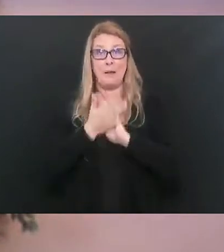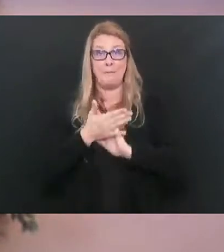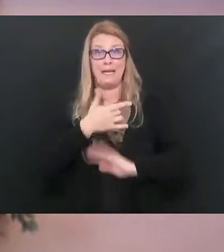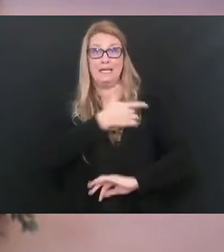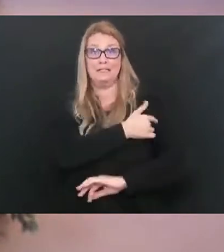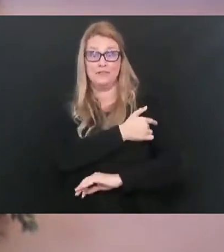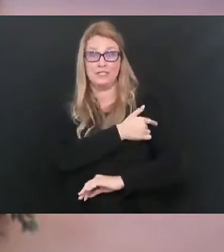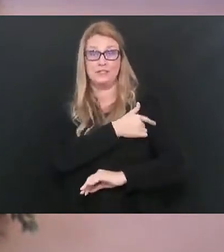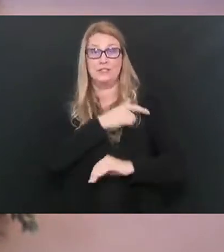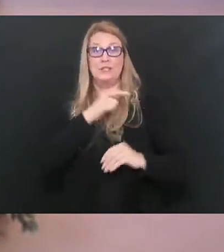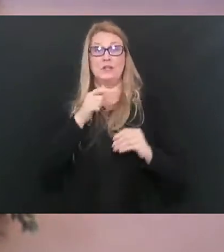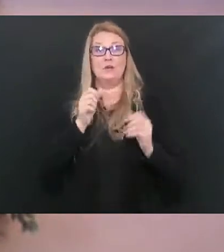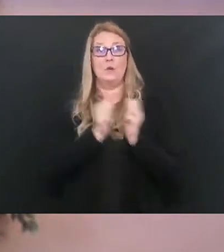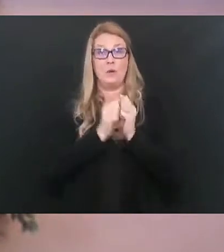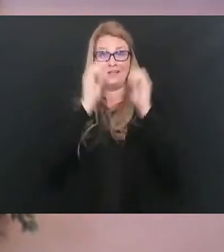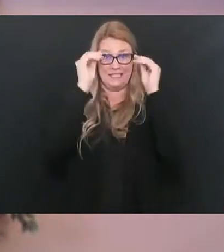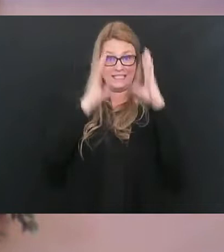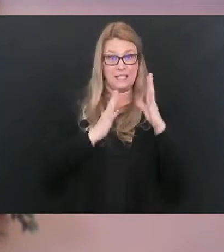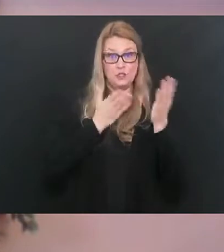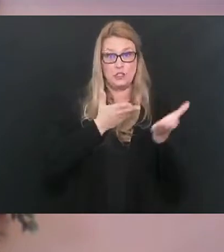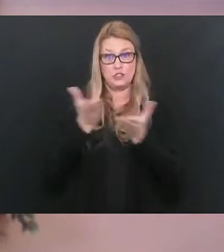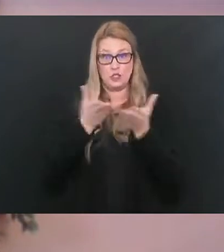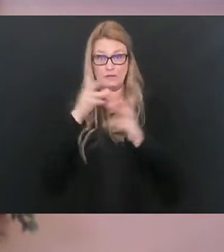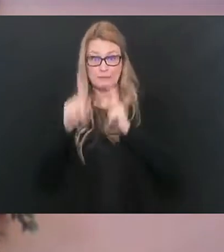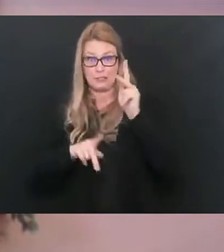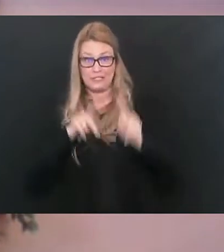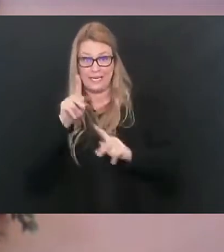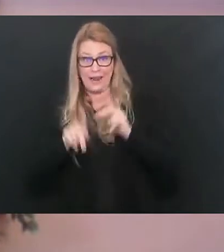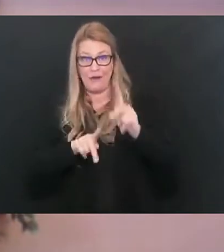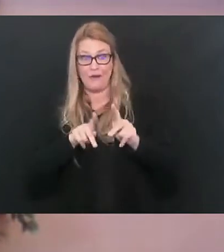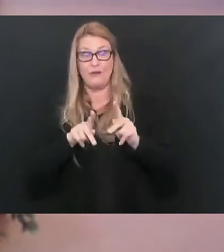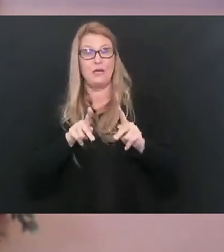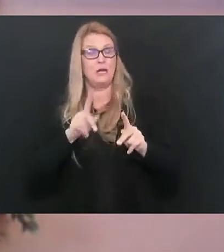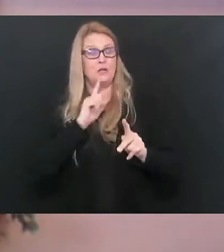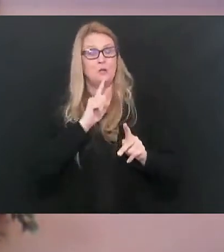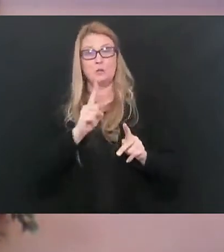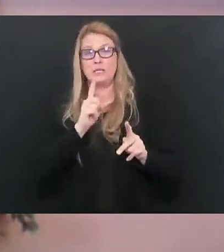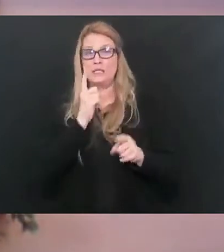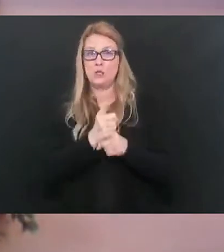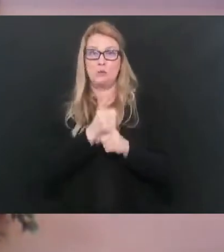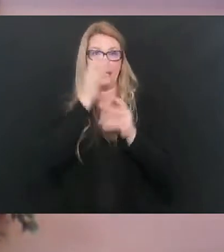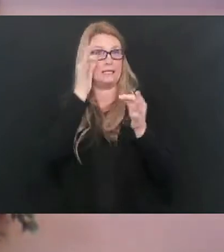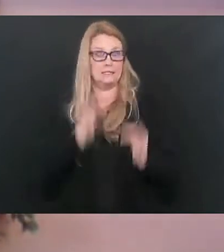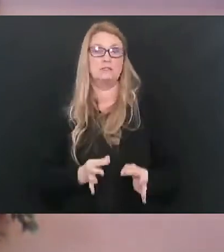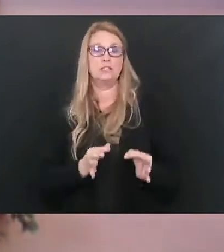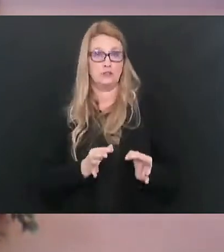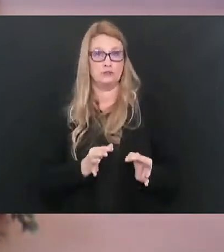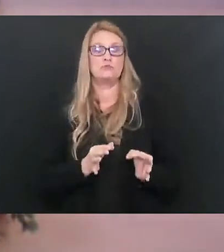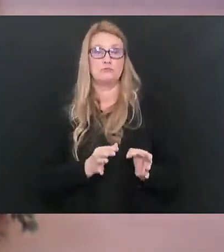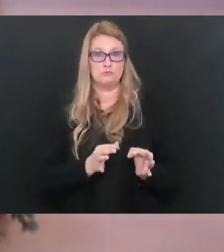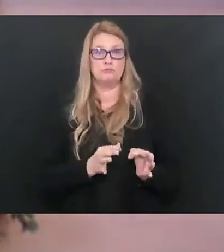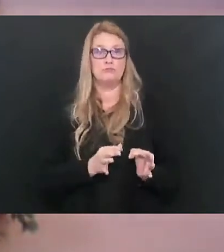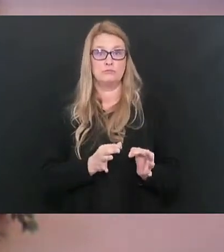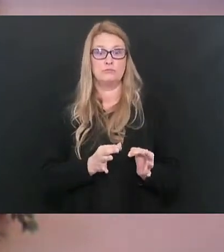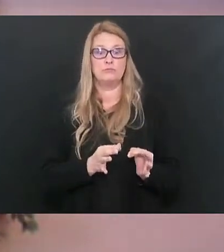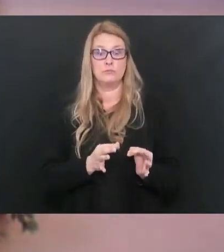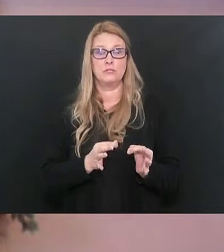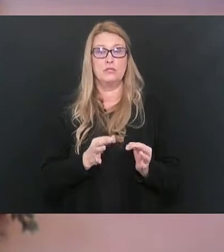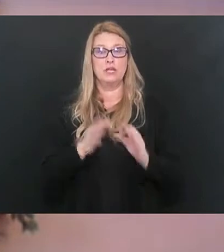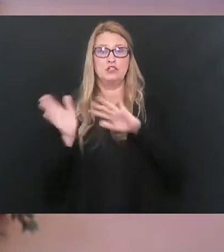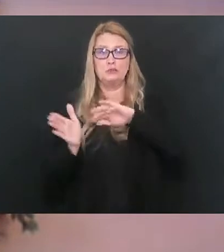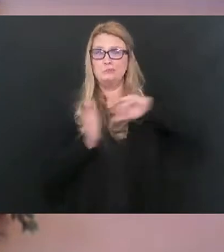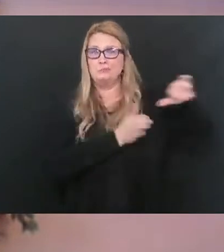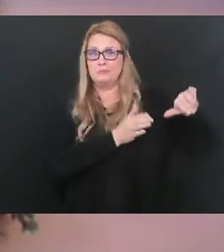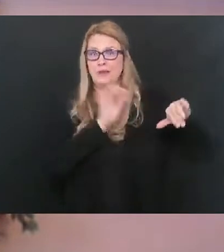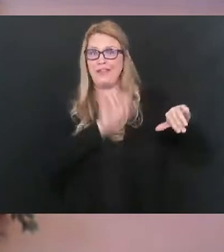level and the service personnel, then I think it is absolutely the right move to retire the MAP and